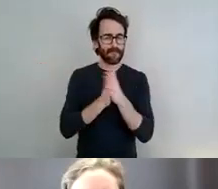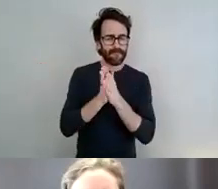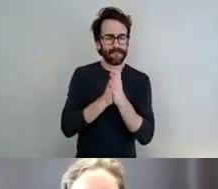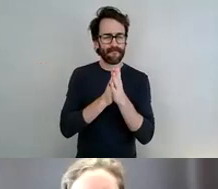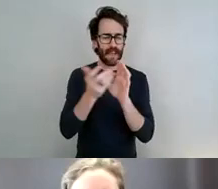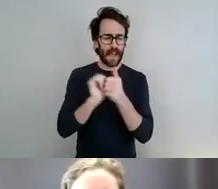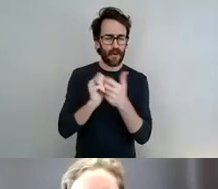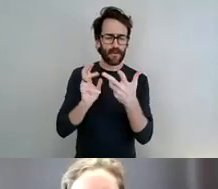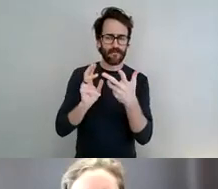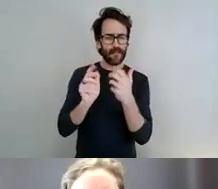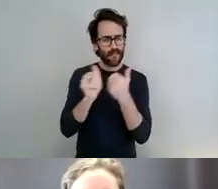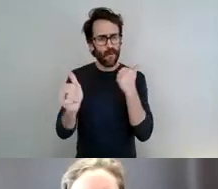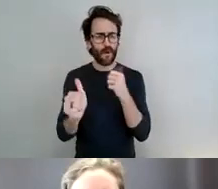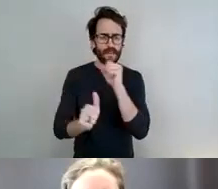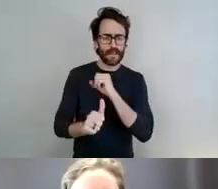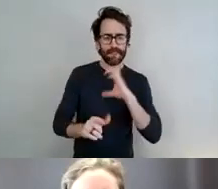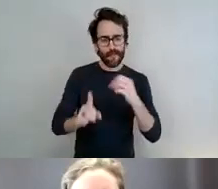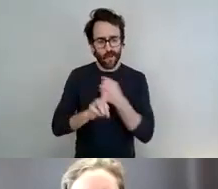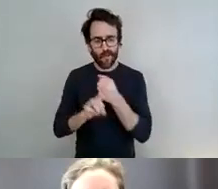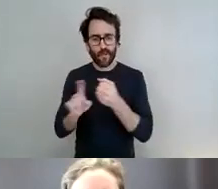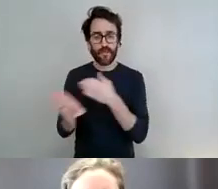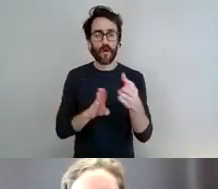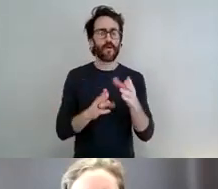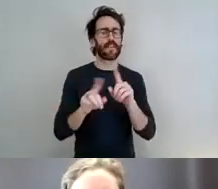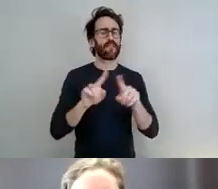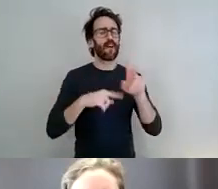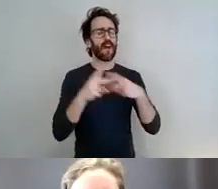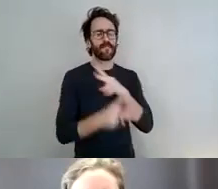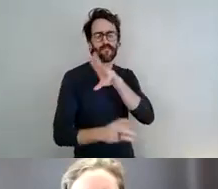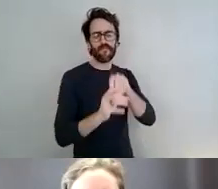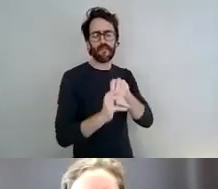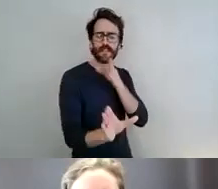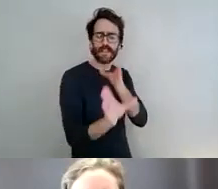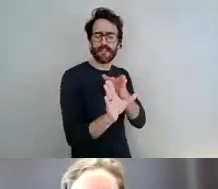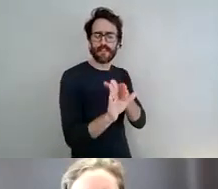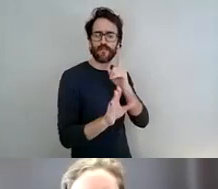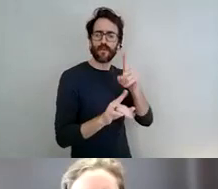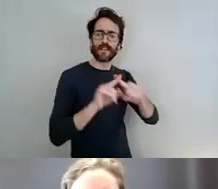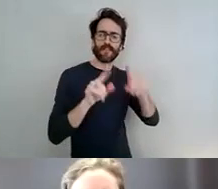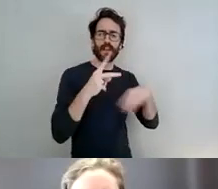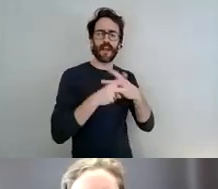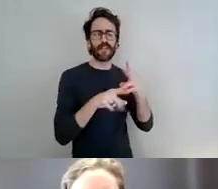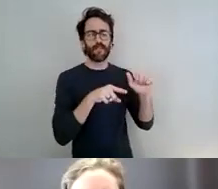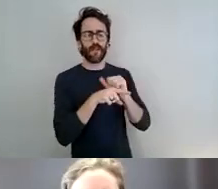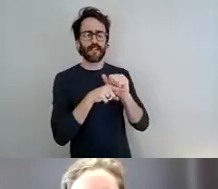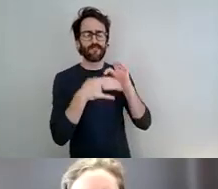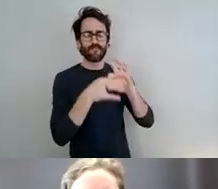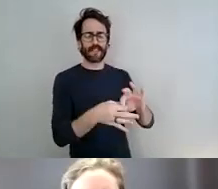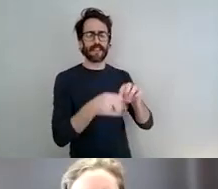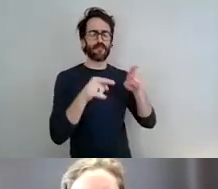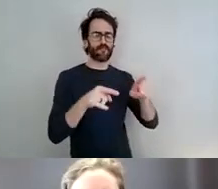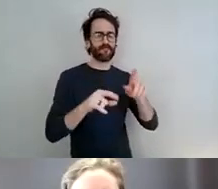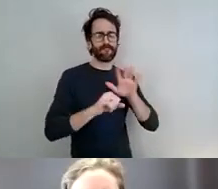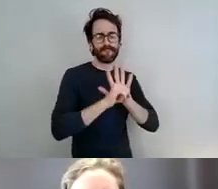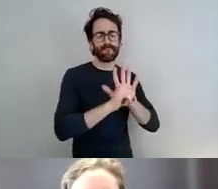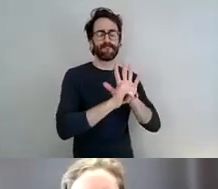aging and elder abuse, and also looking at interventions and promising practices. This information will be posted on our